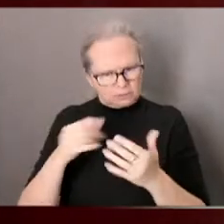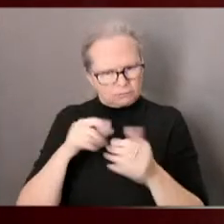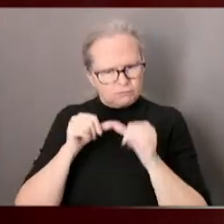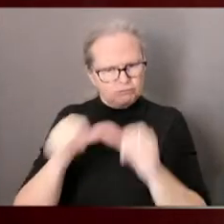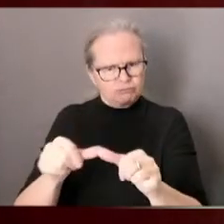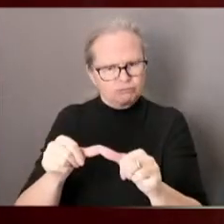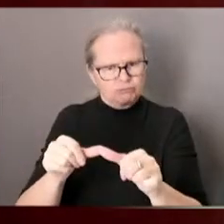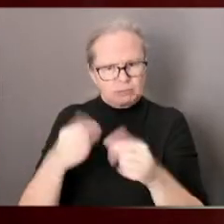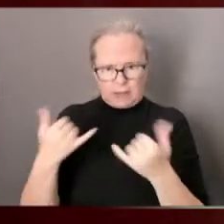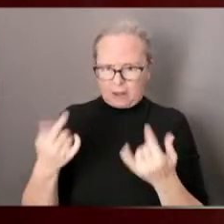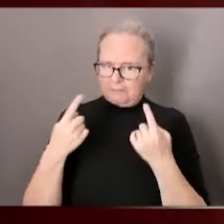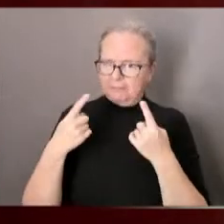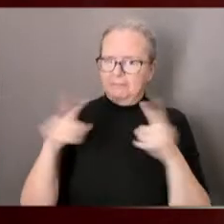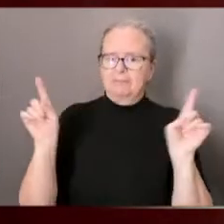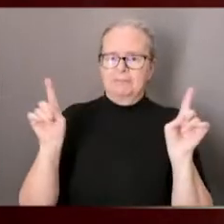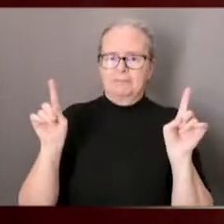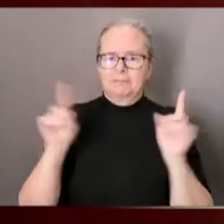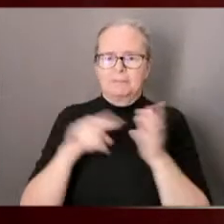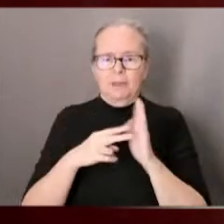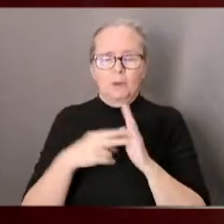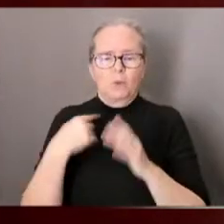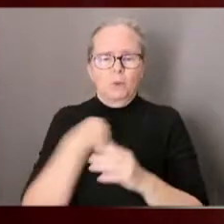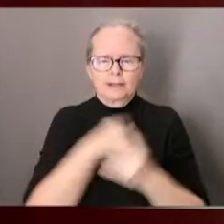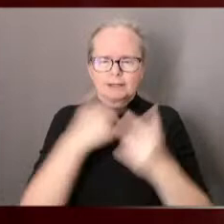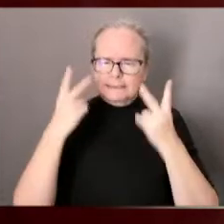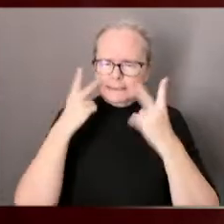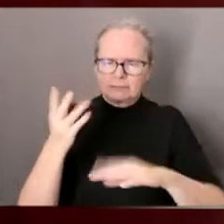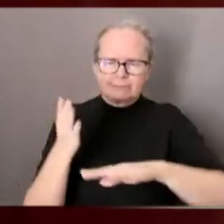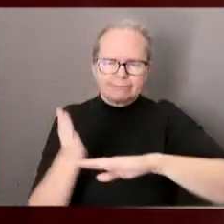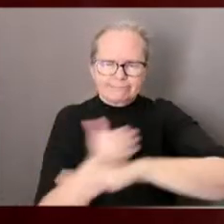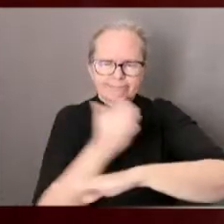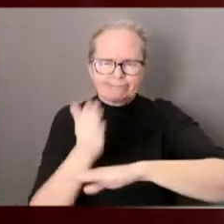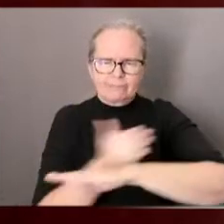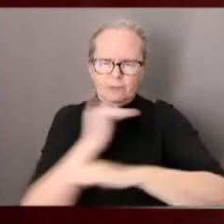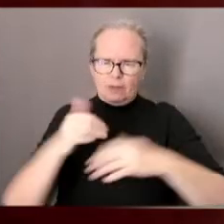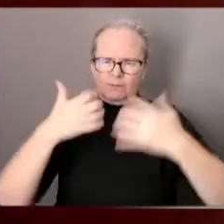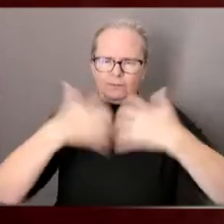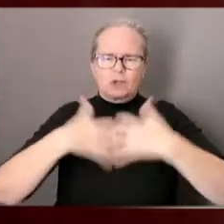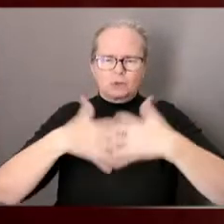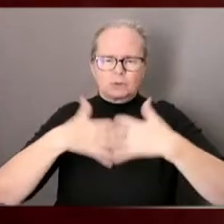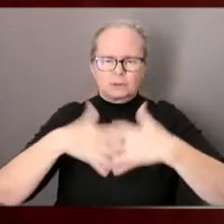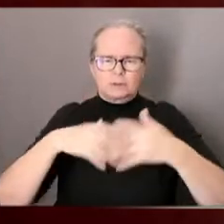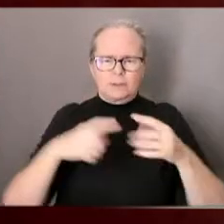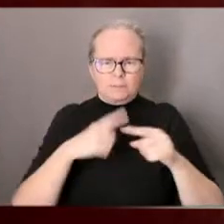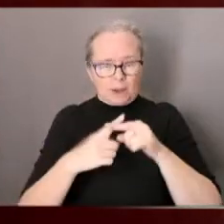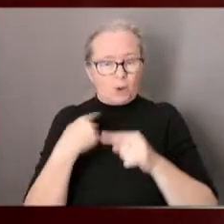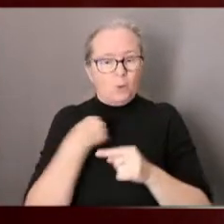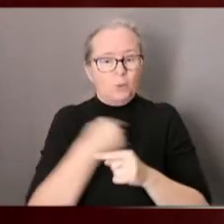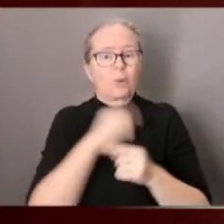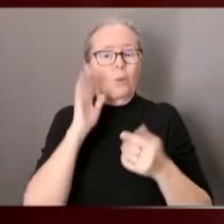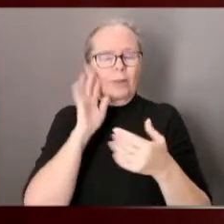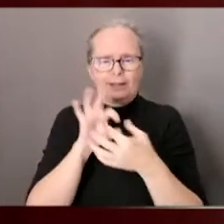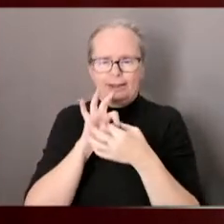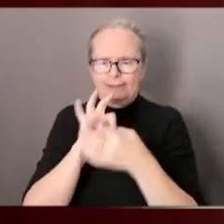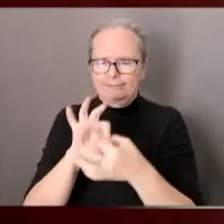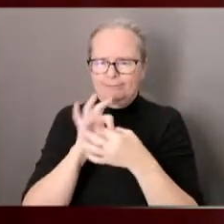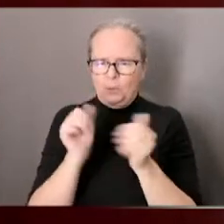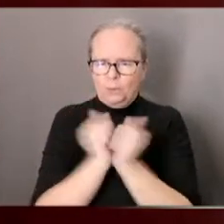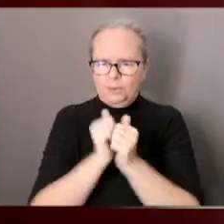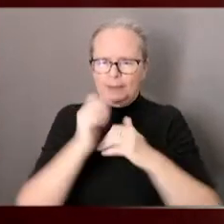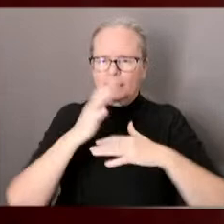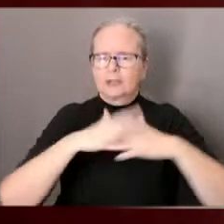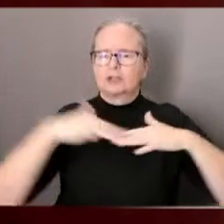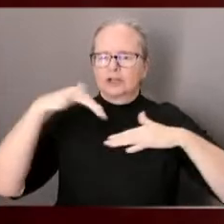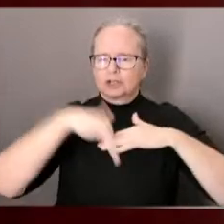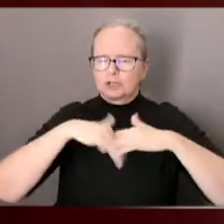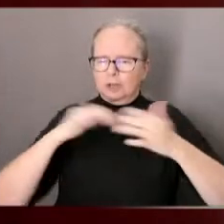upgrading we'll also consult broadly with our indigenous Partners on expanding the Alberta this opportunities Corporation something we